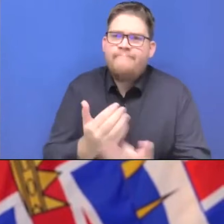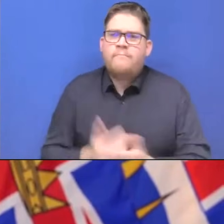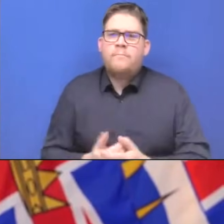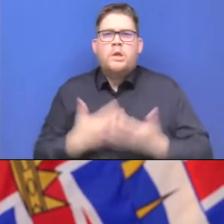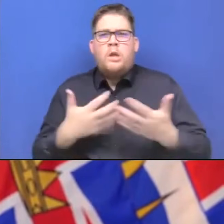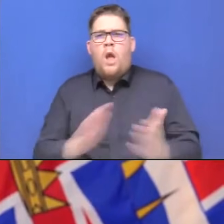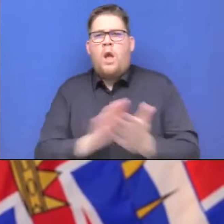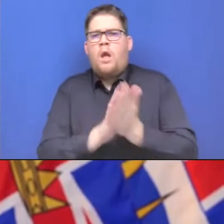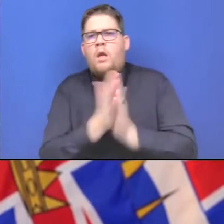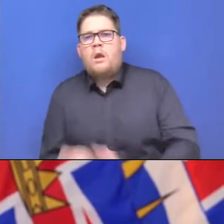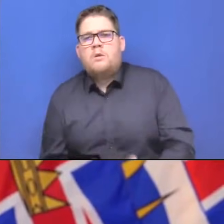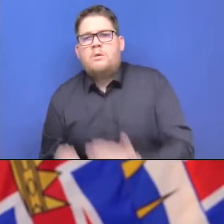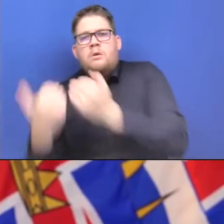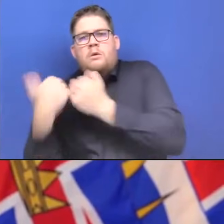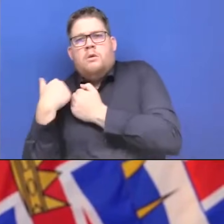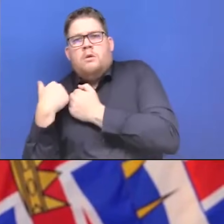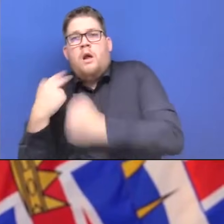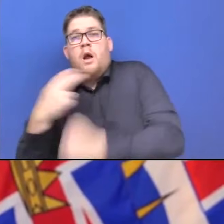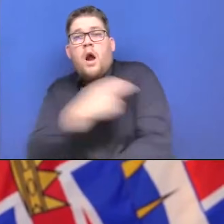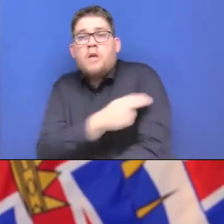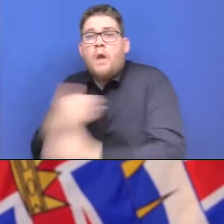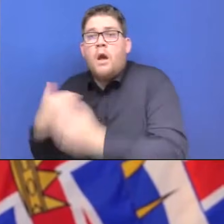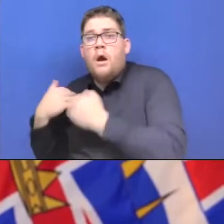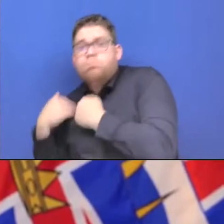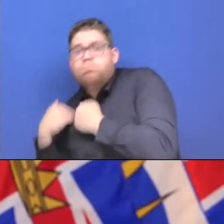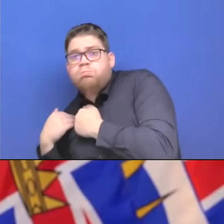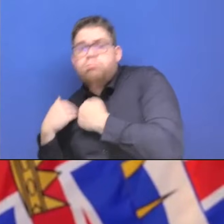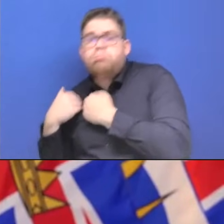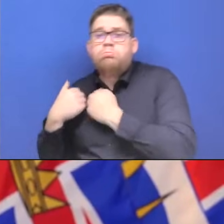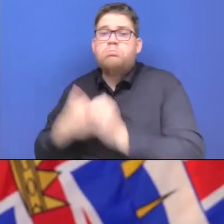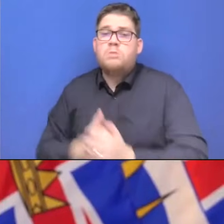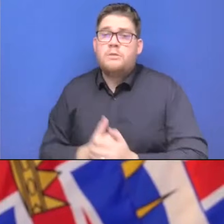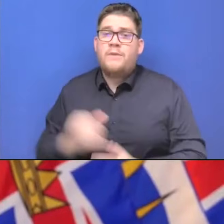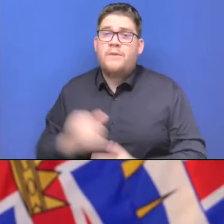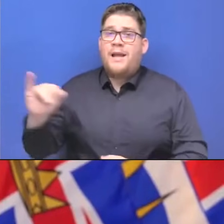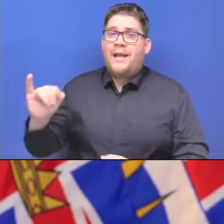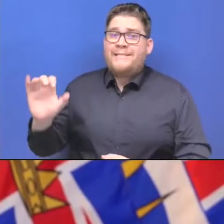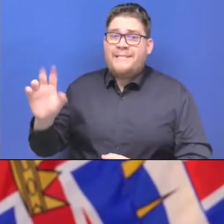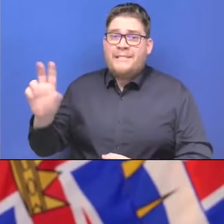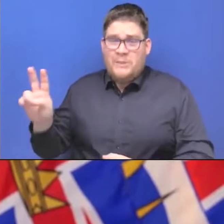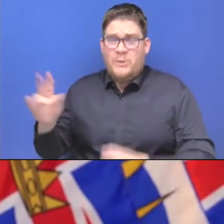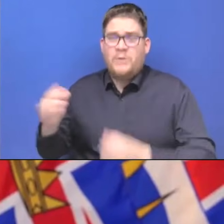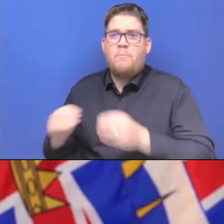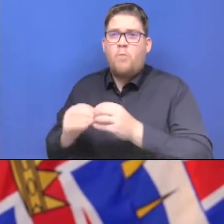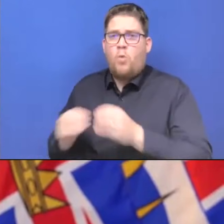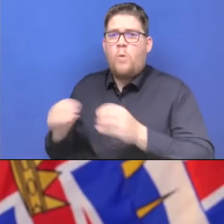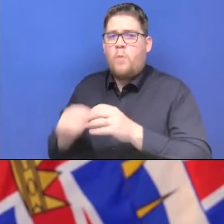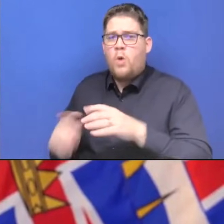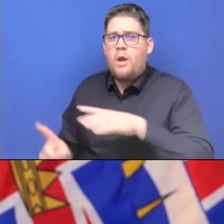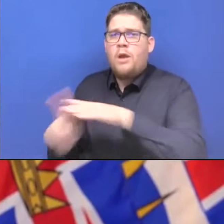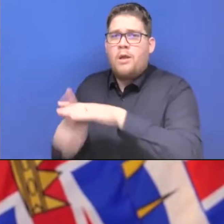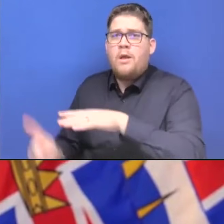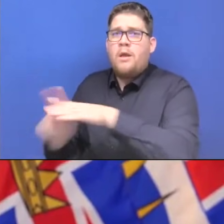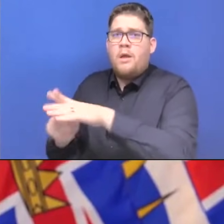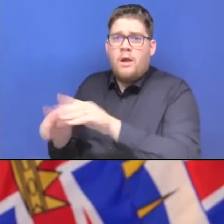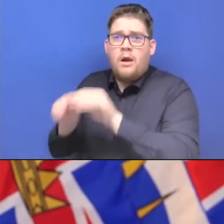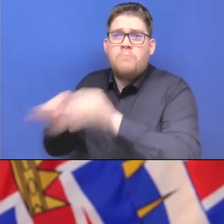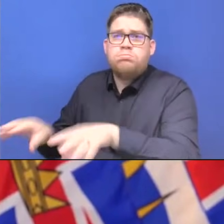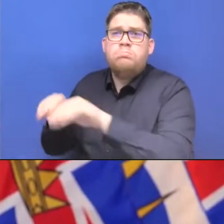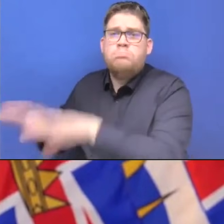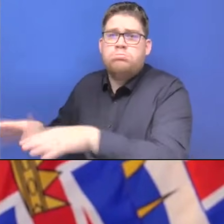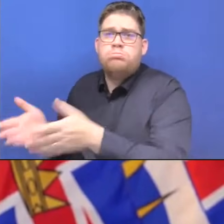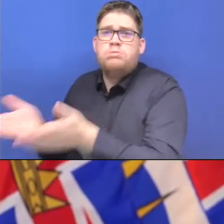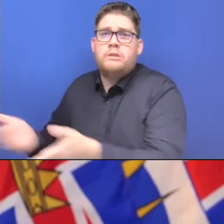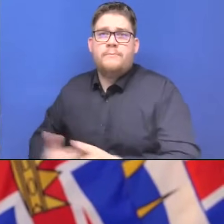hospitals as influenza is starting to appear as well. And couple that with